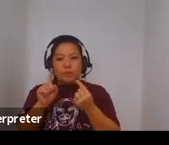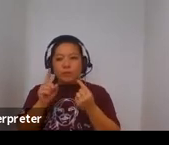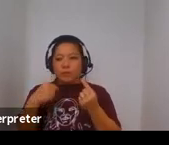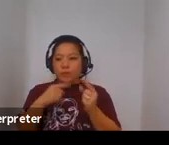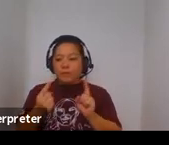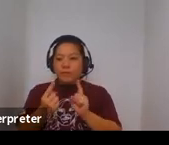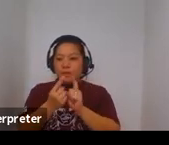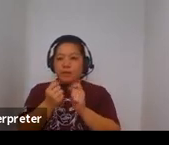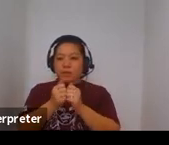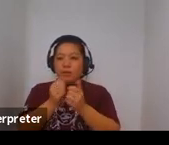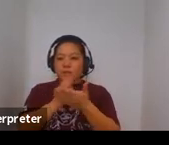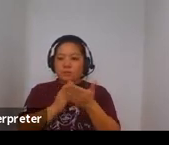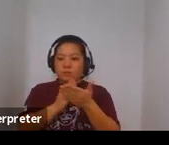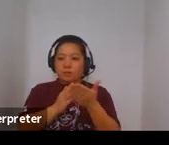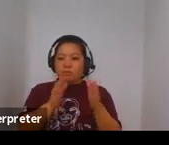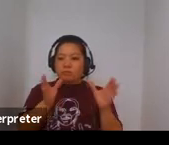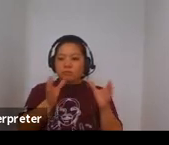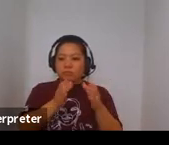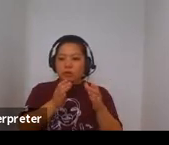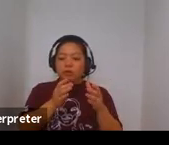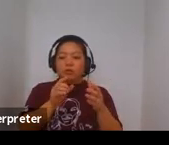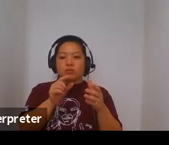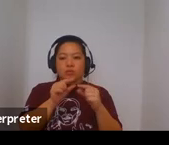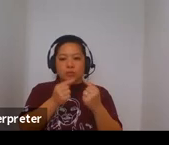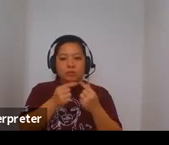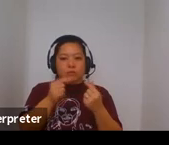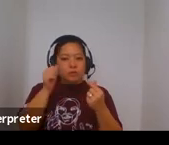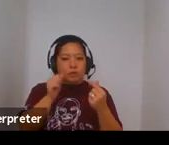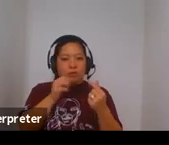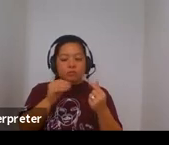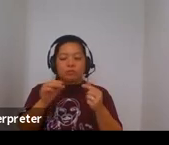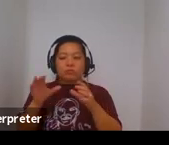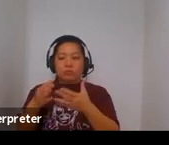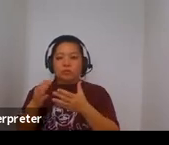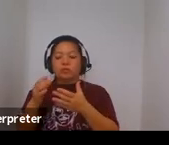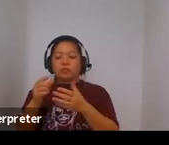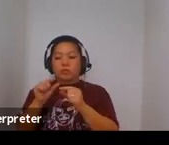with small groups of young people, adult allies, and trying to do